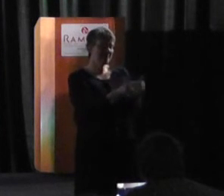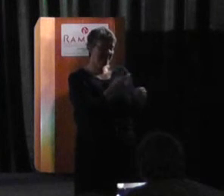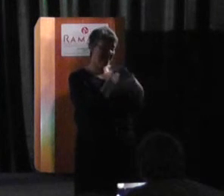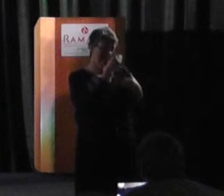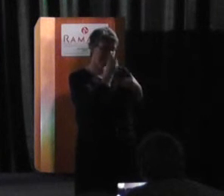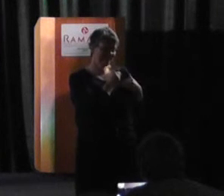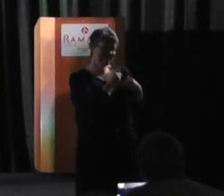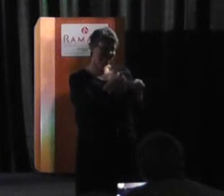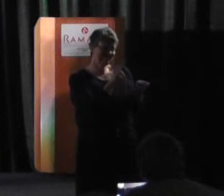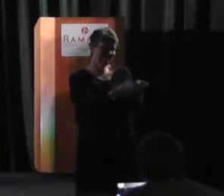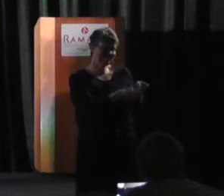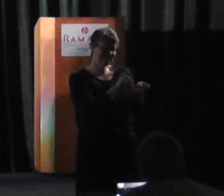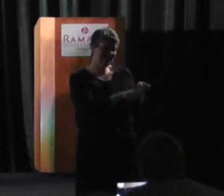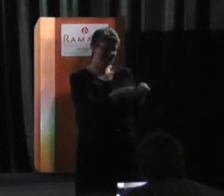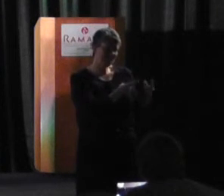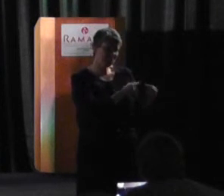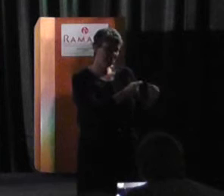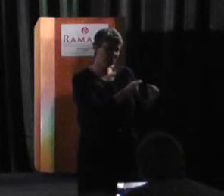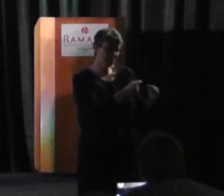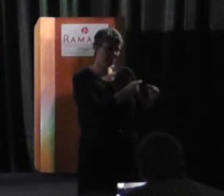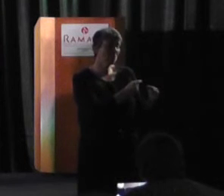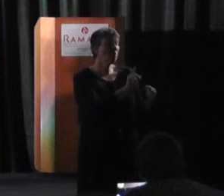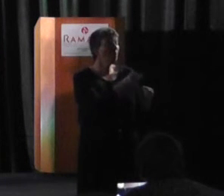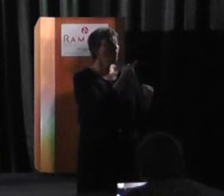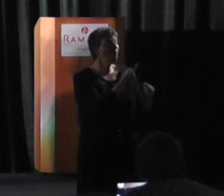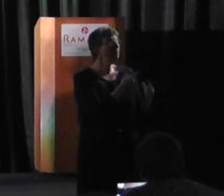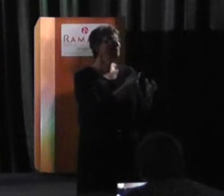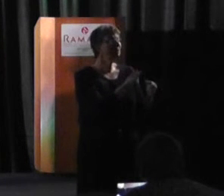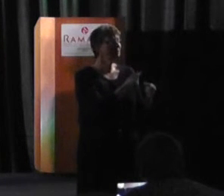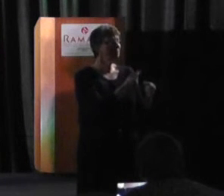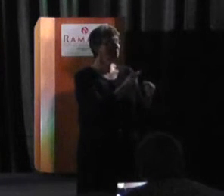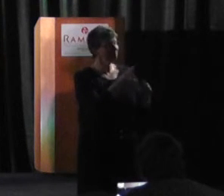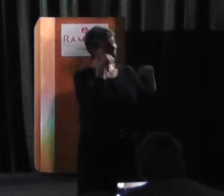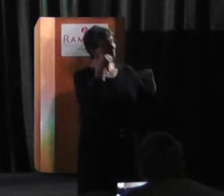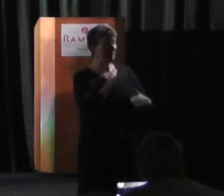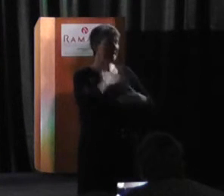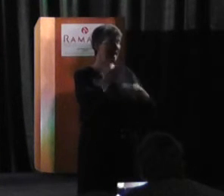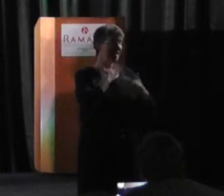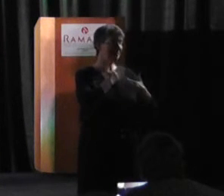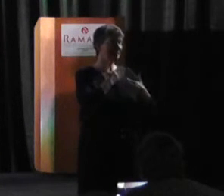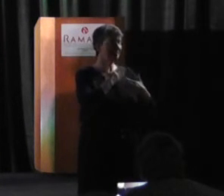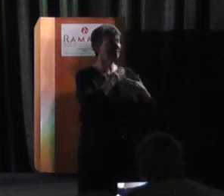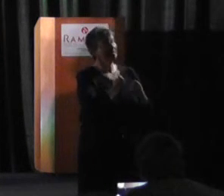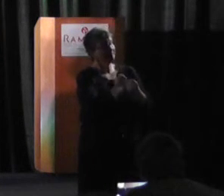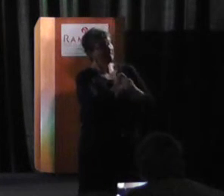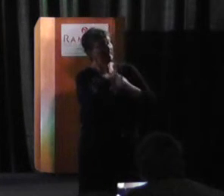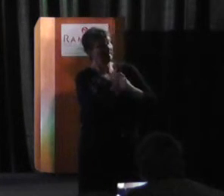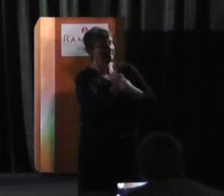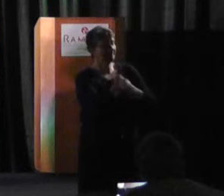of anything more than being happy, giving good hugs, a greater world that